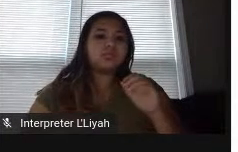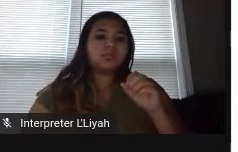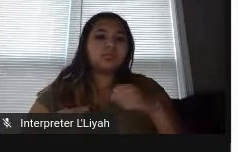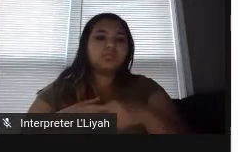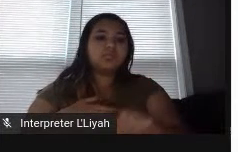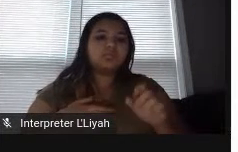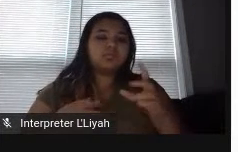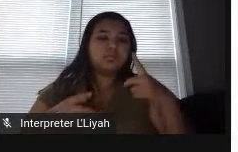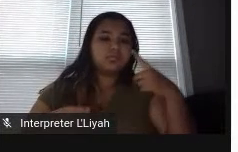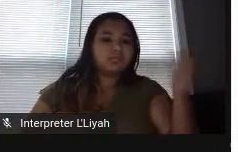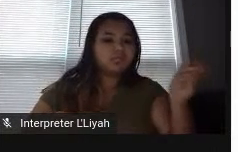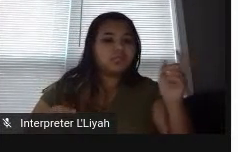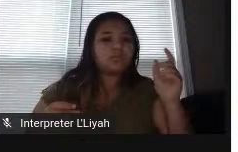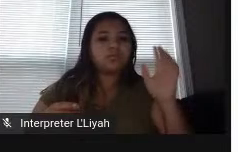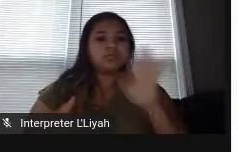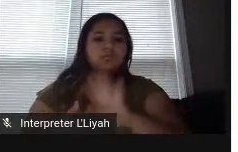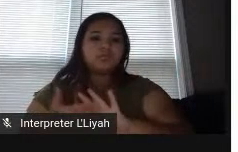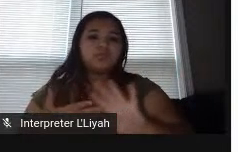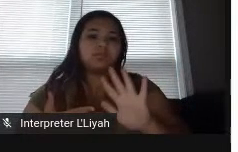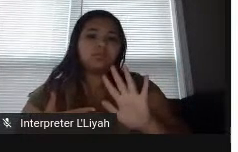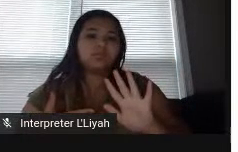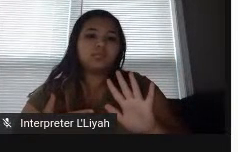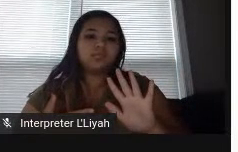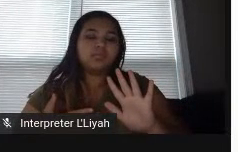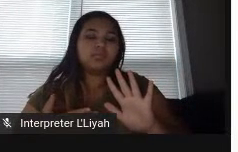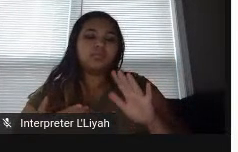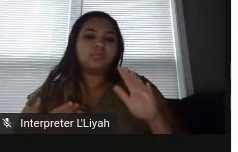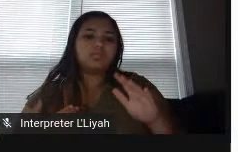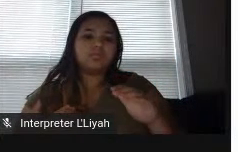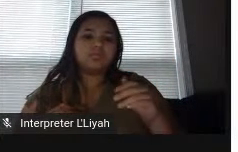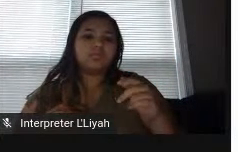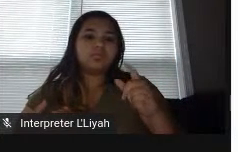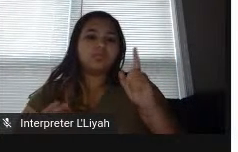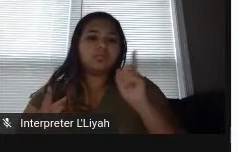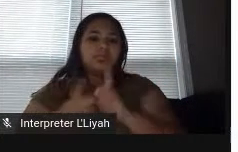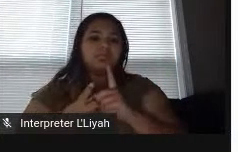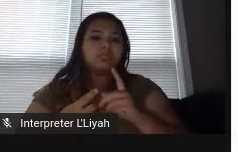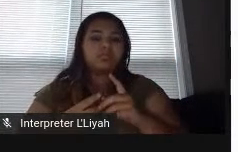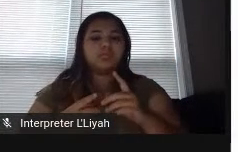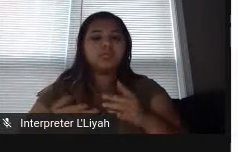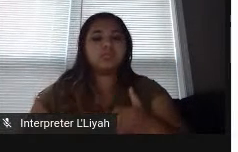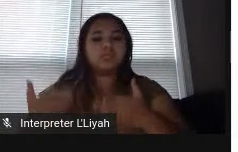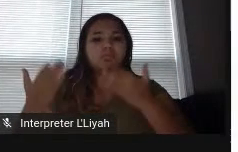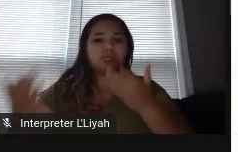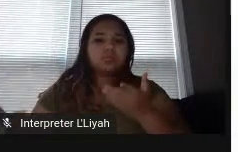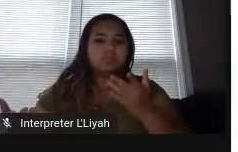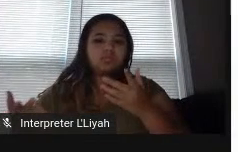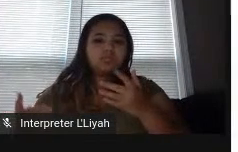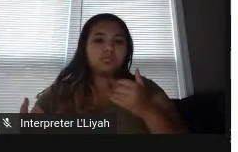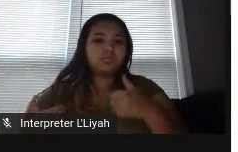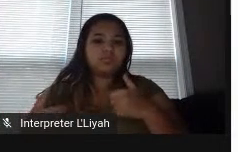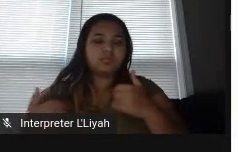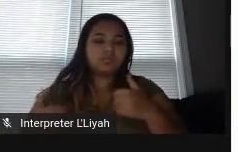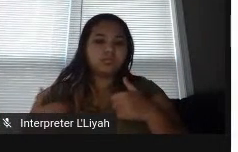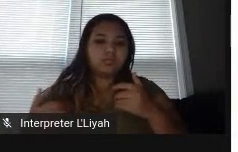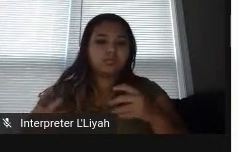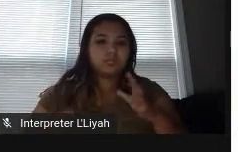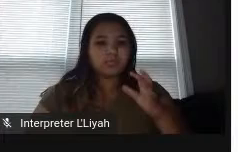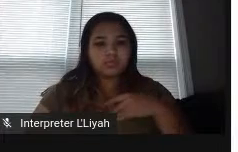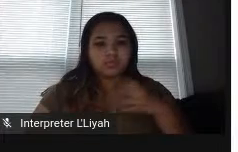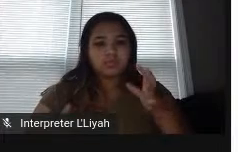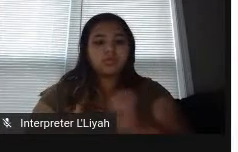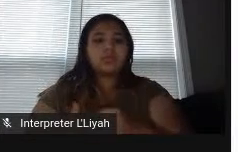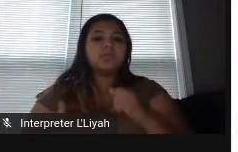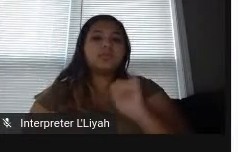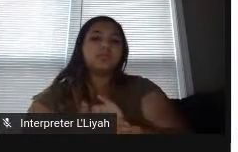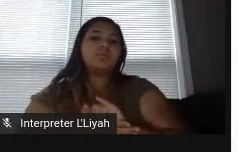is going off to college or something like that, and they meet the requirements, then they'll accommodate that.